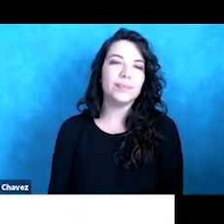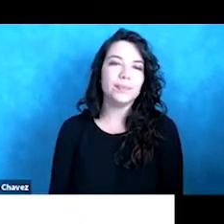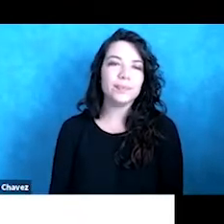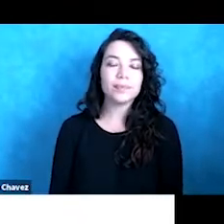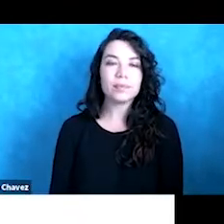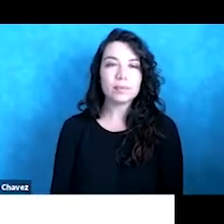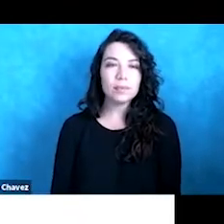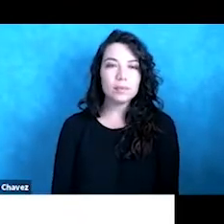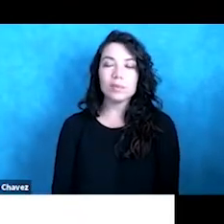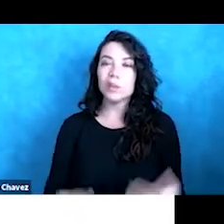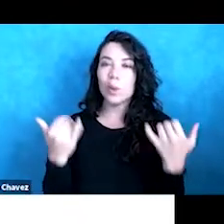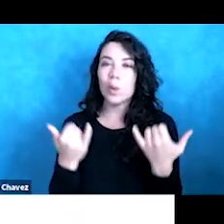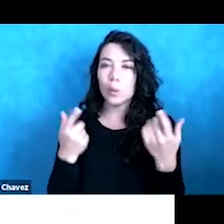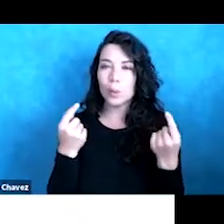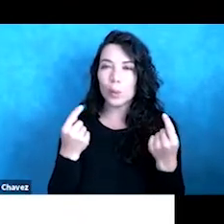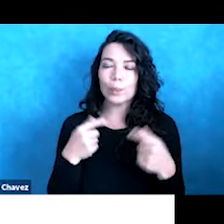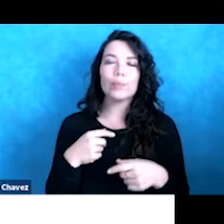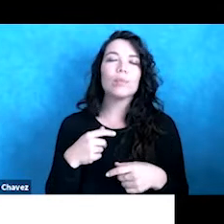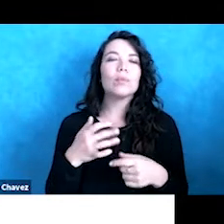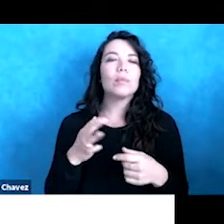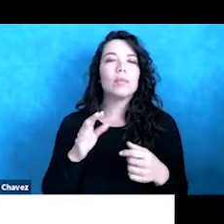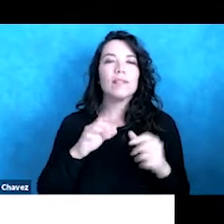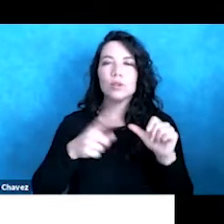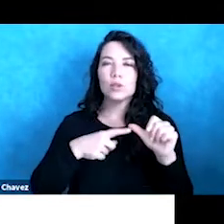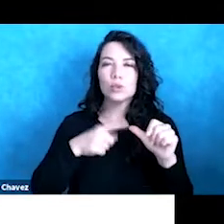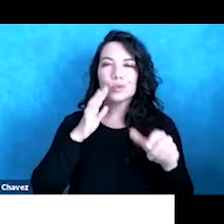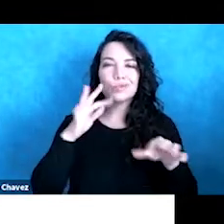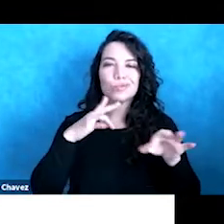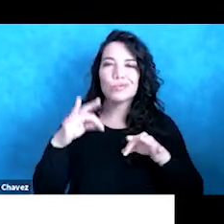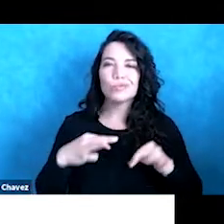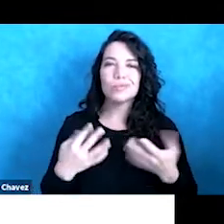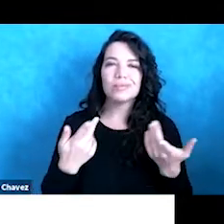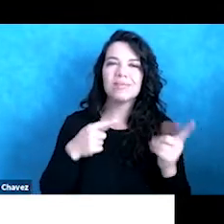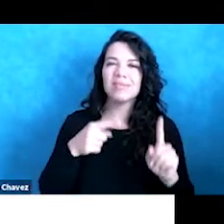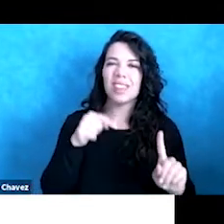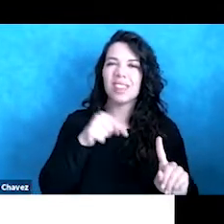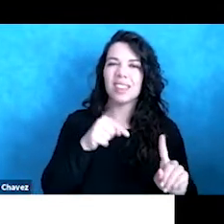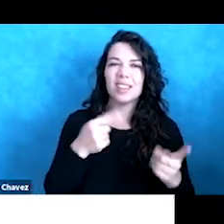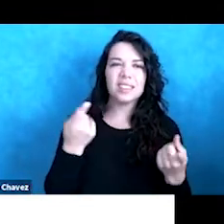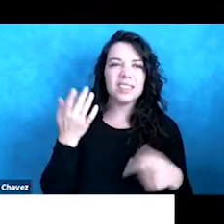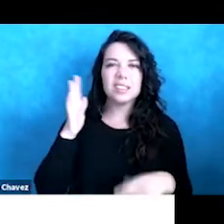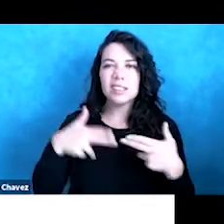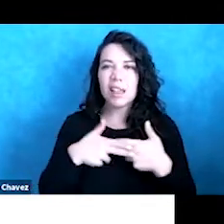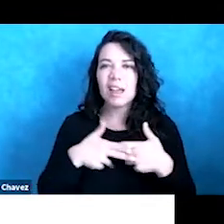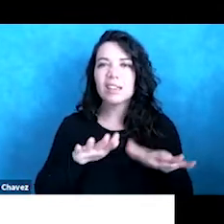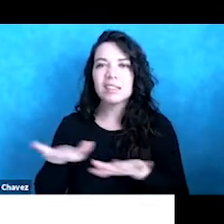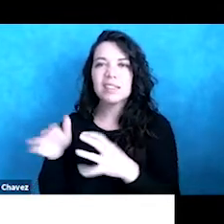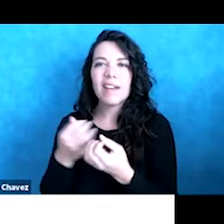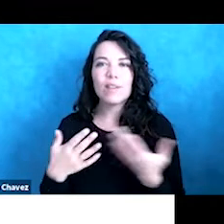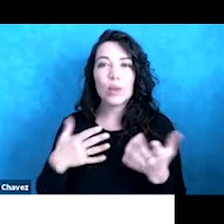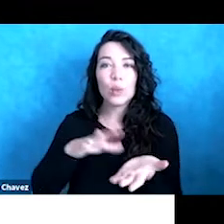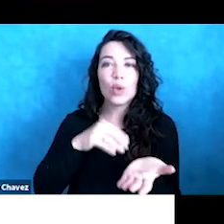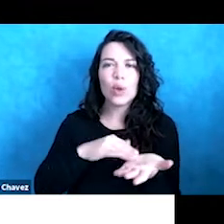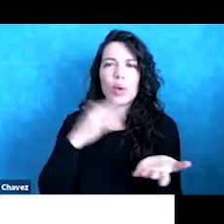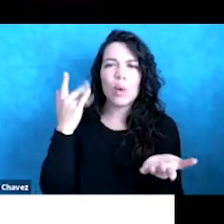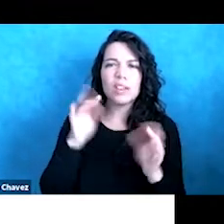So in this webinar, we will start off by exploring what the purpose is and why this toolkit is needed. Then we'll define youth mental